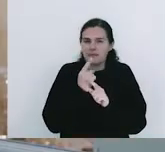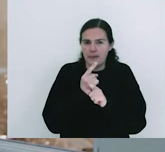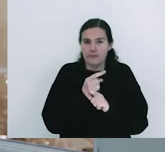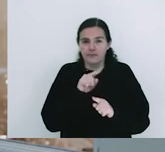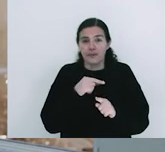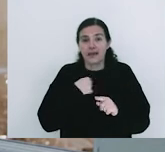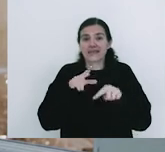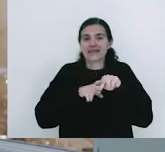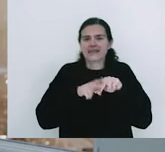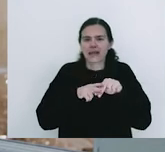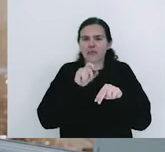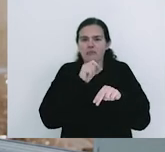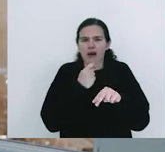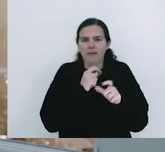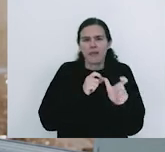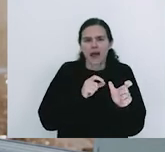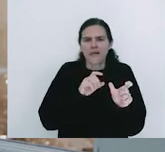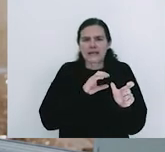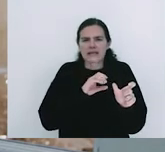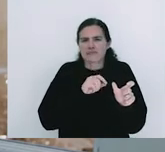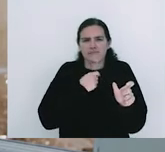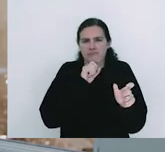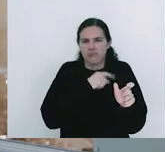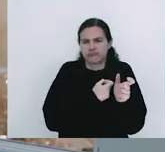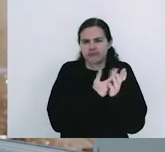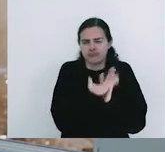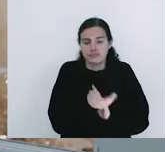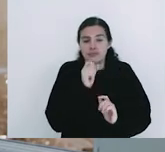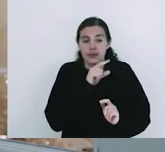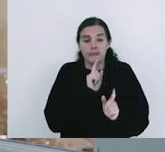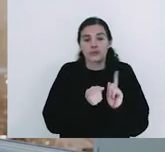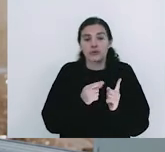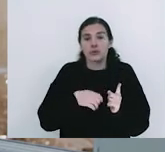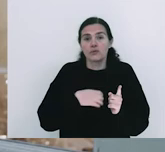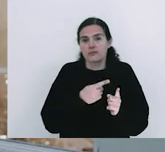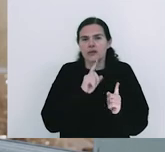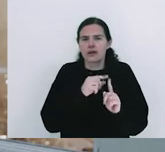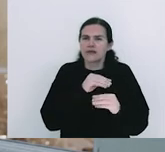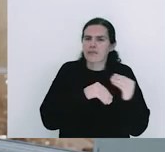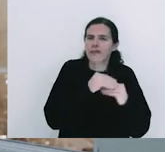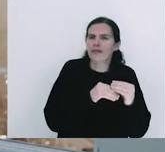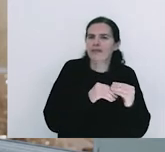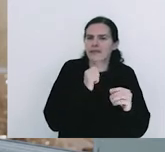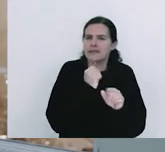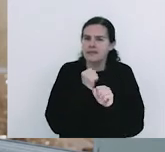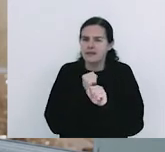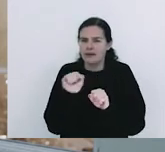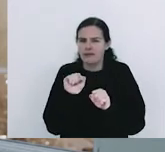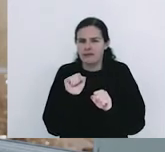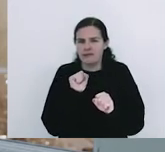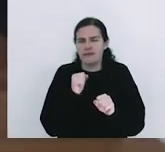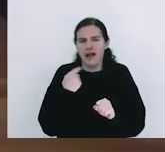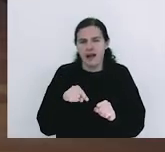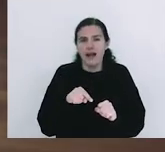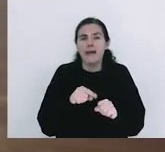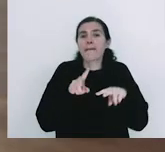there's many understanding about cells. You know, again, we go back to the notion of hybridity in the work of Louise Bourgeois,